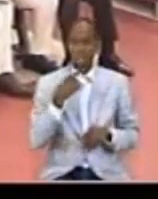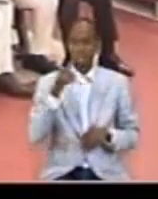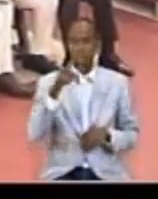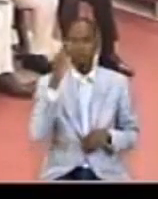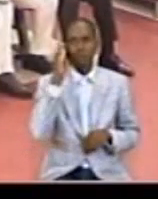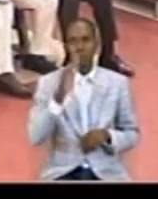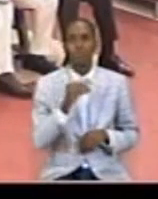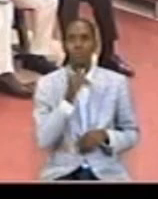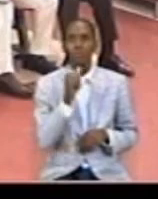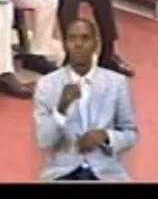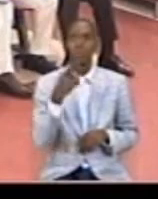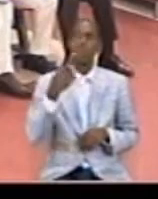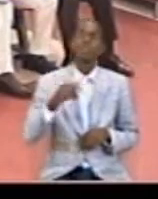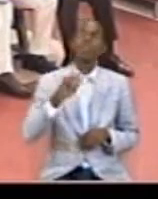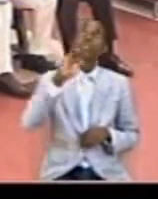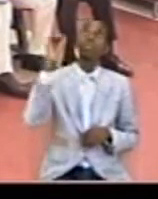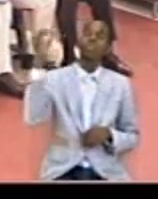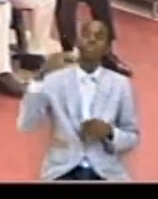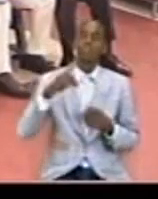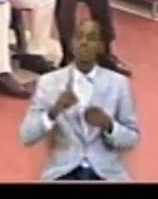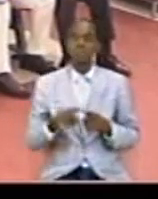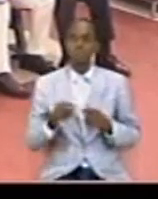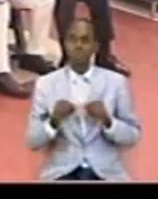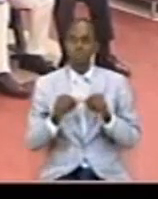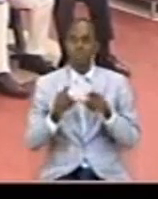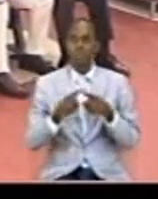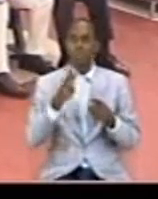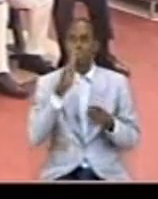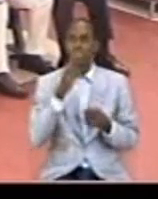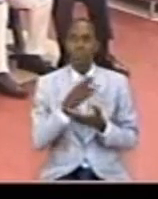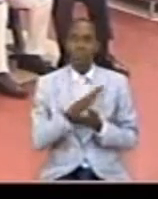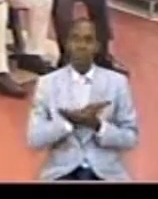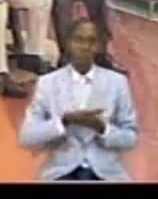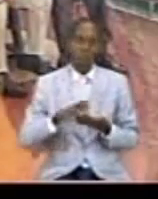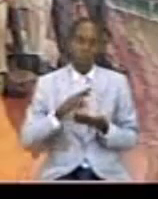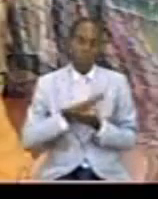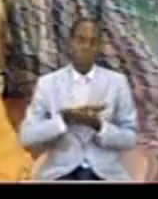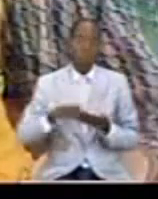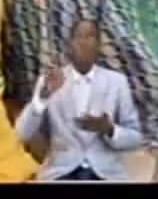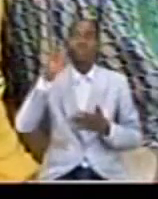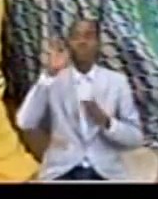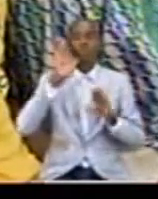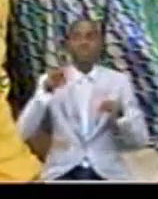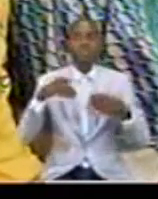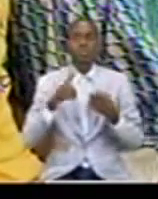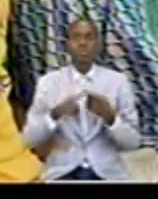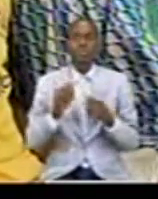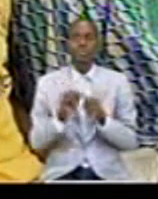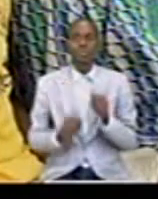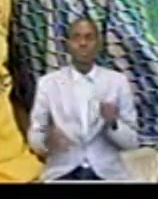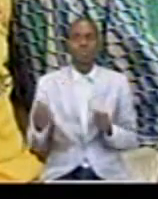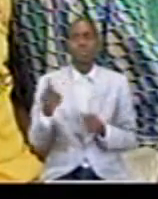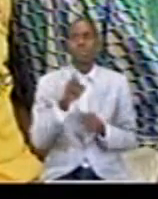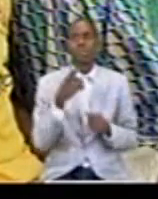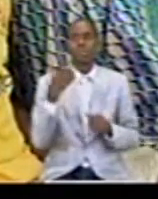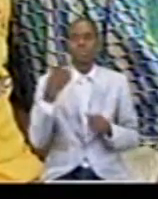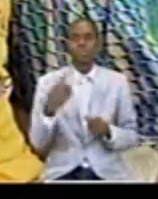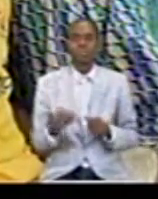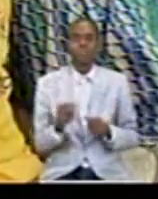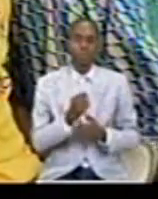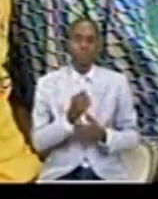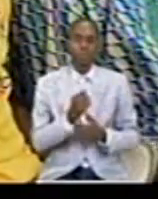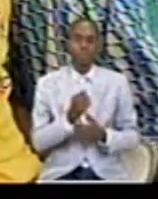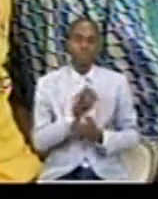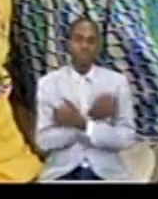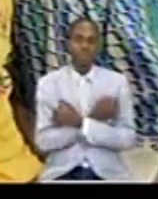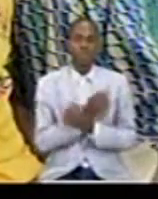That grace to remain righteous, you will give to everyone. The love to remain righteous and pure,